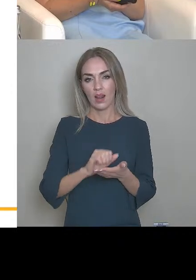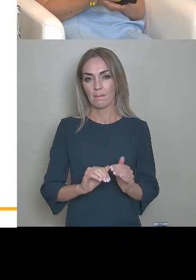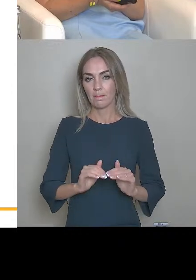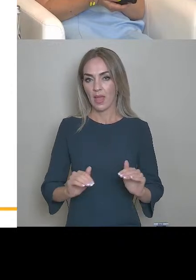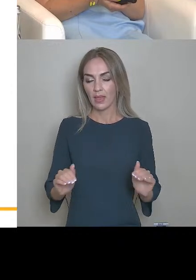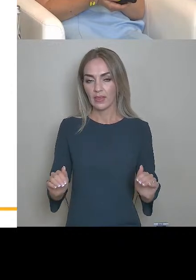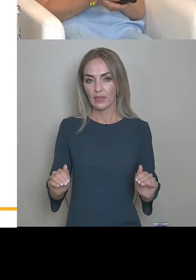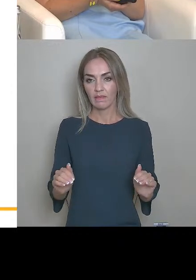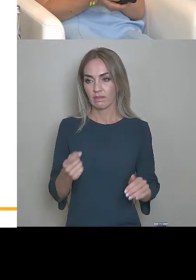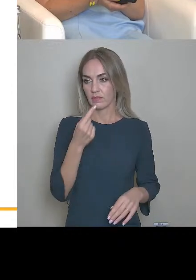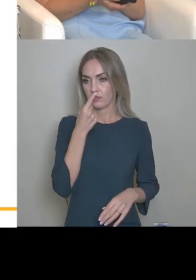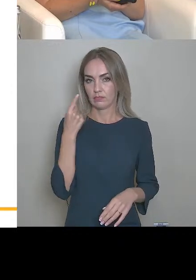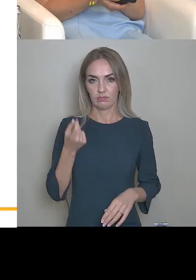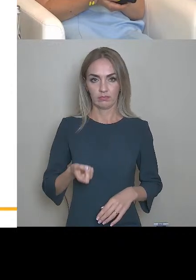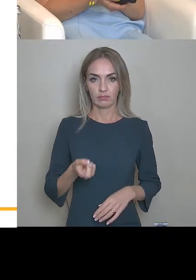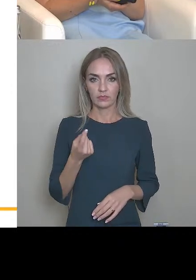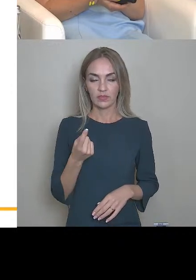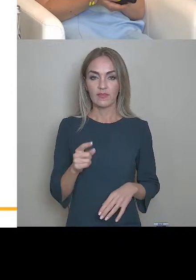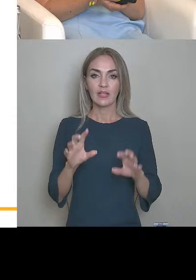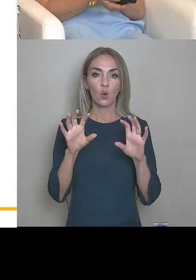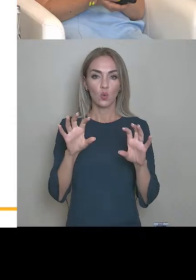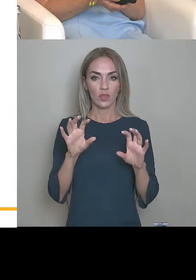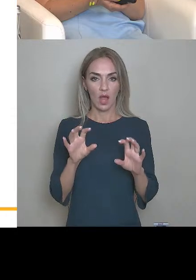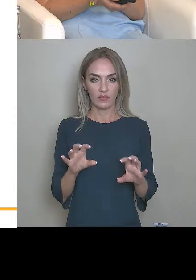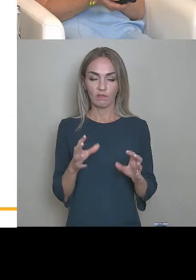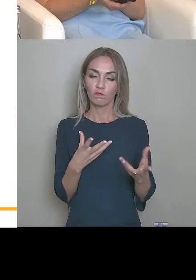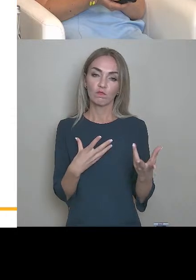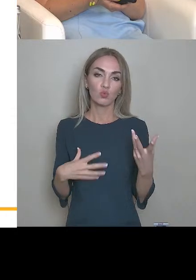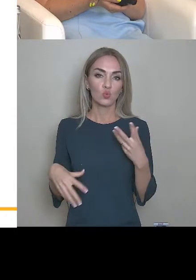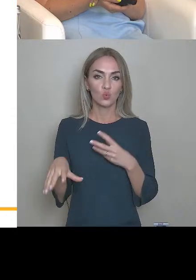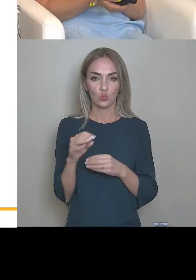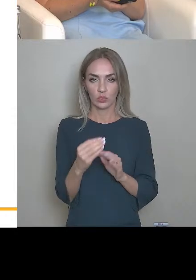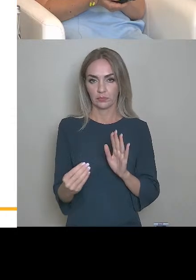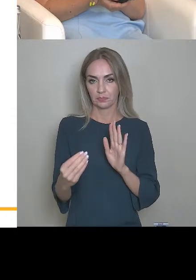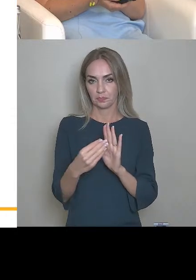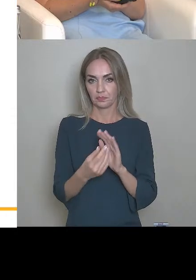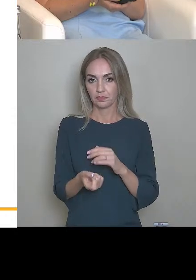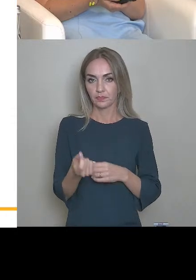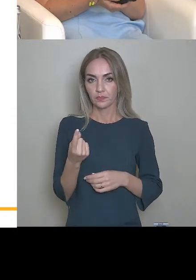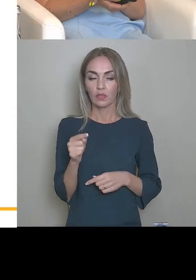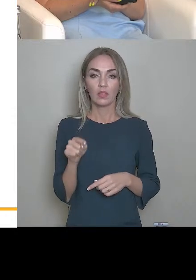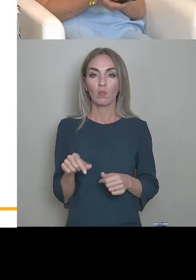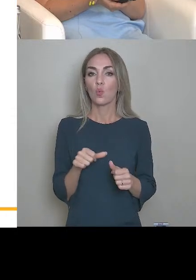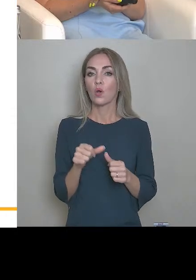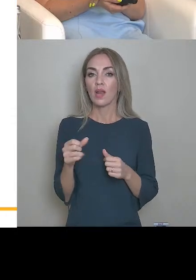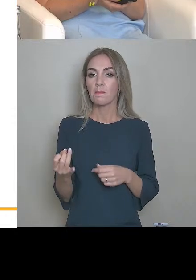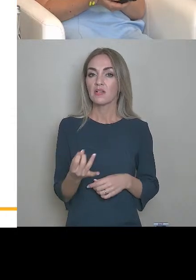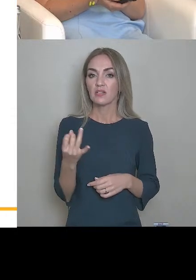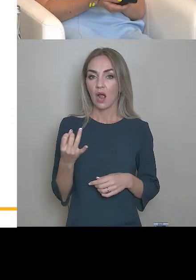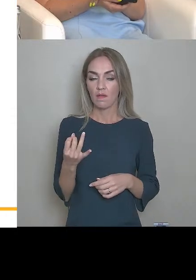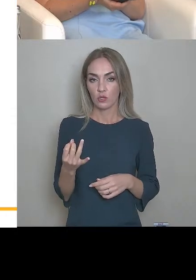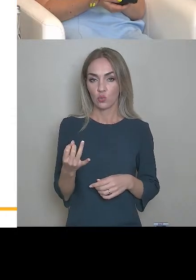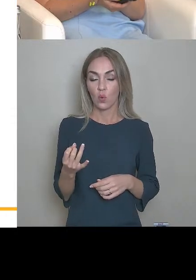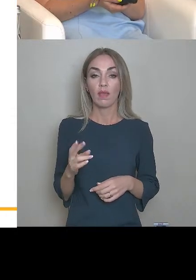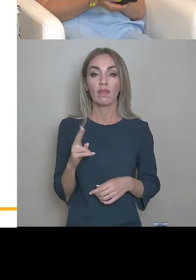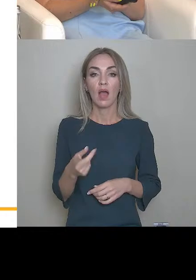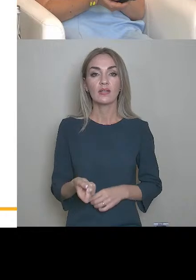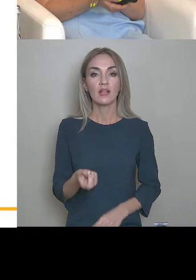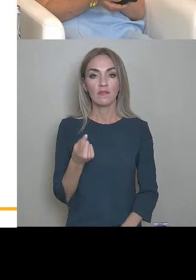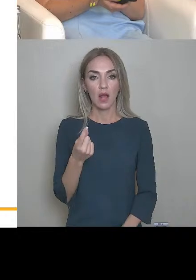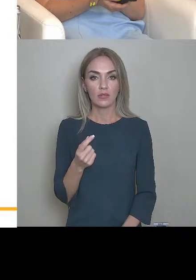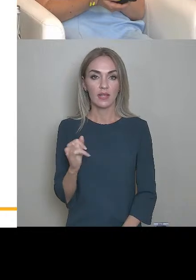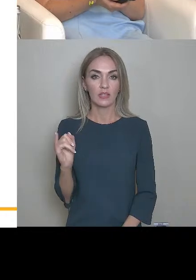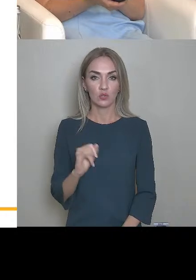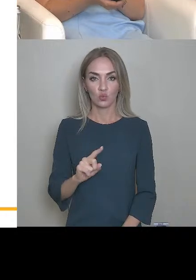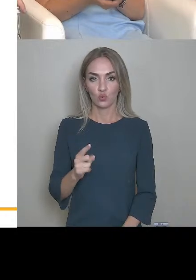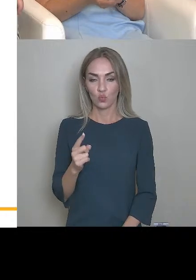debt on alimony appeared recently, and it's everywhere, and it serves everywhere